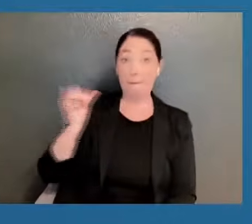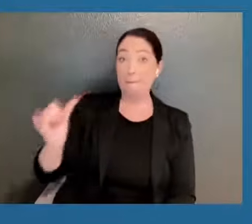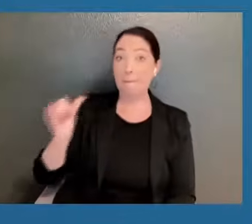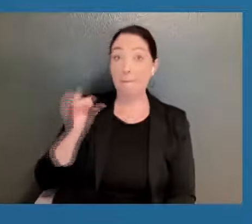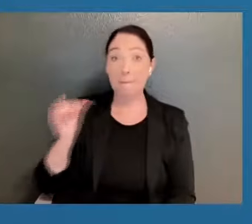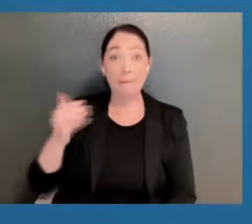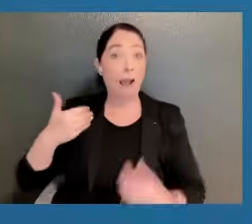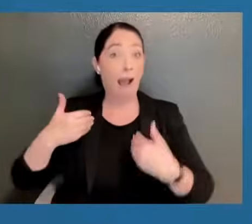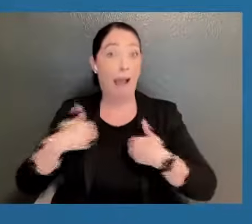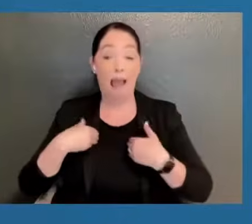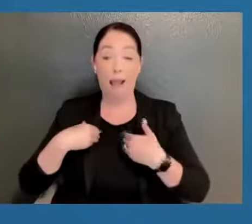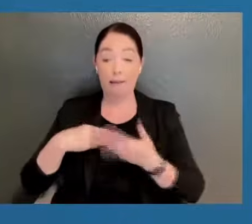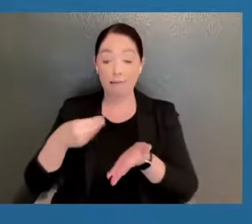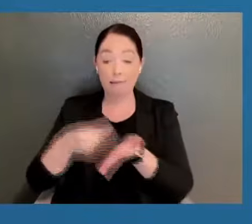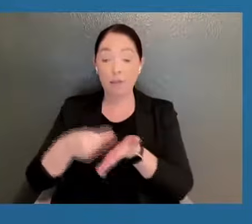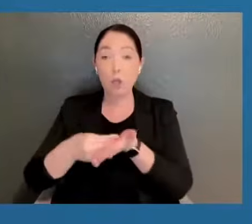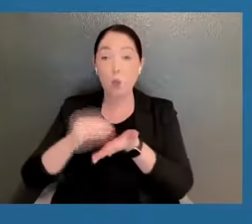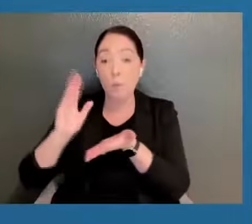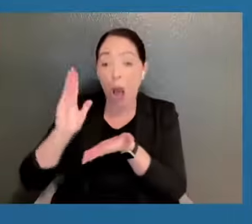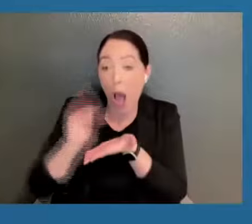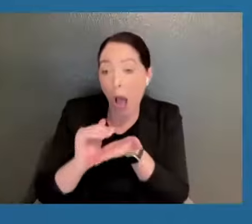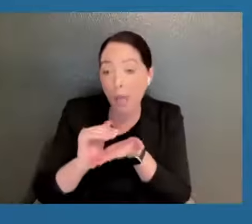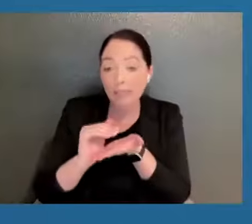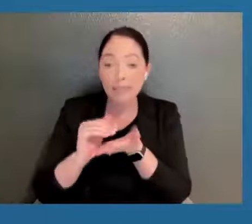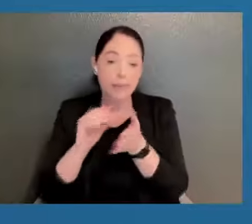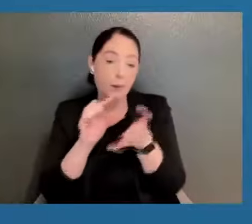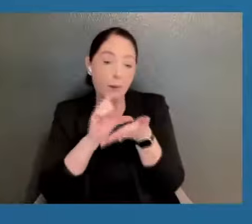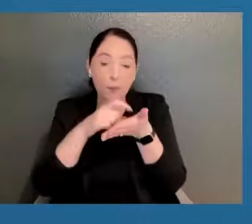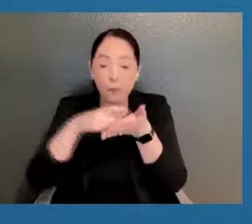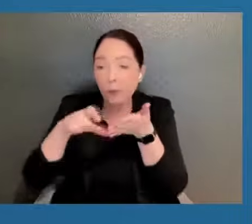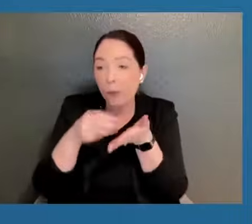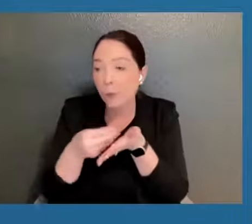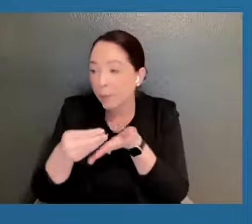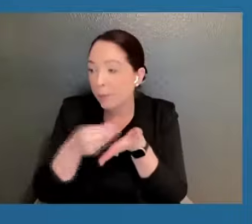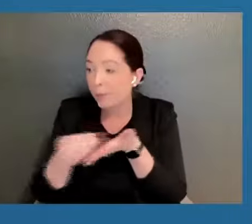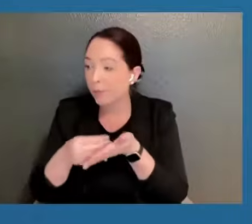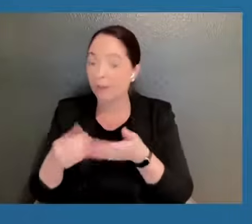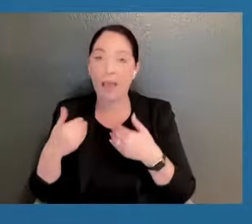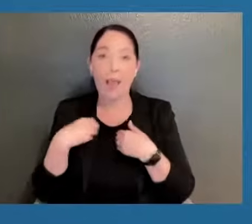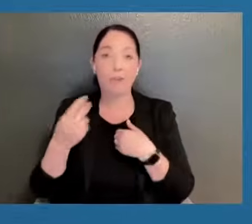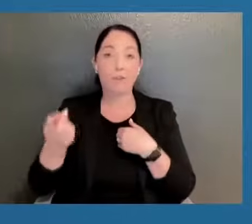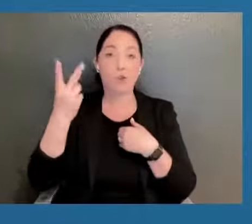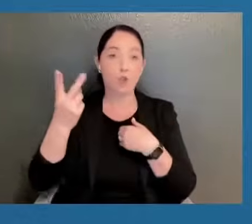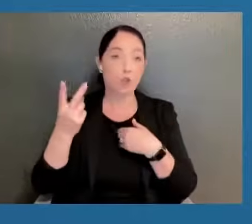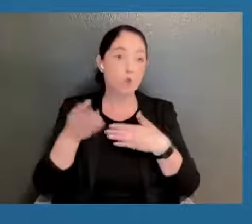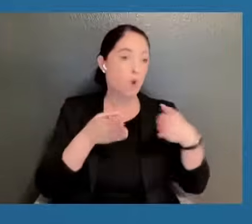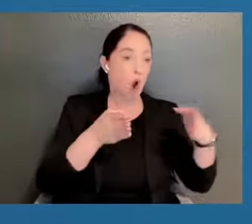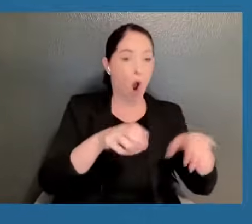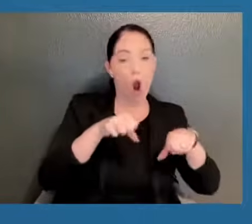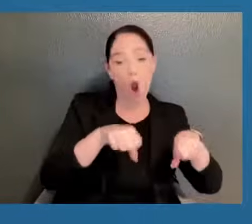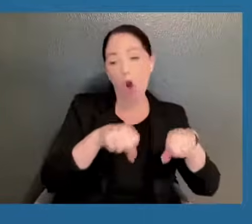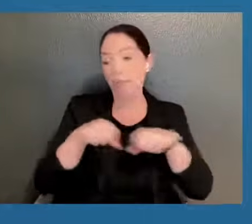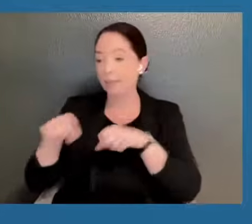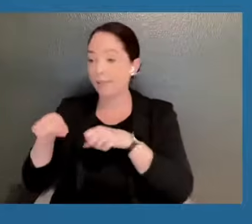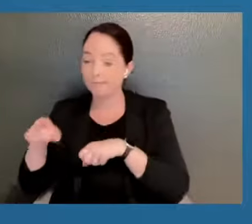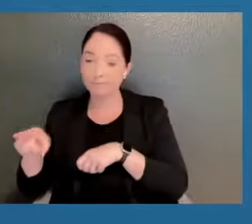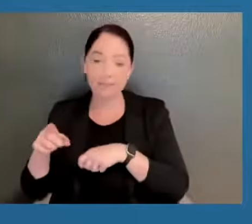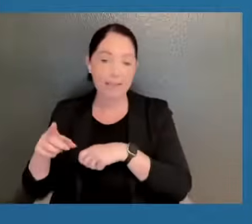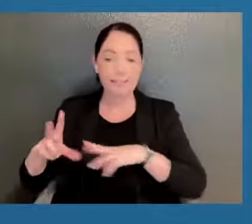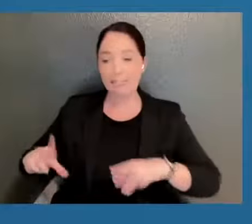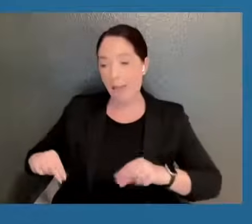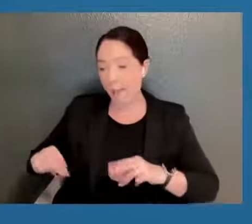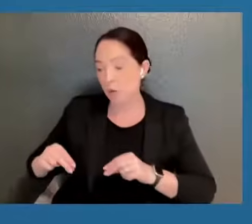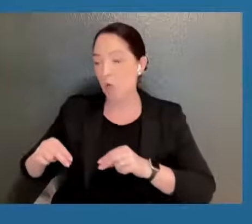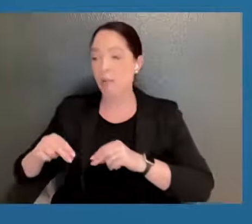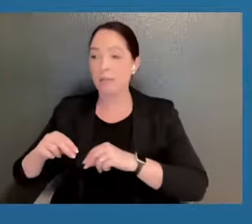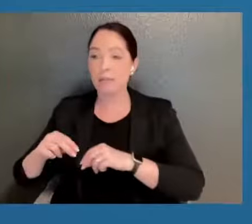BJ's, that giant shopping cart. Sometimes I had two, like diapers and formula and paper towels and